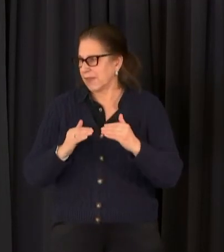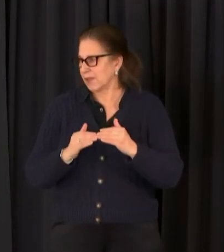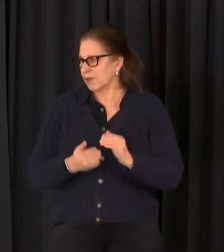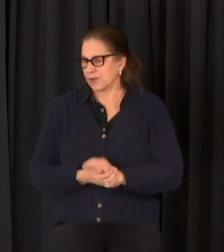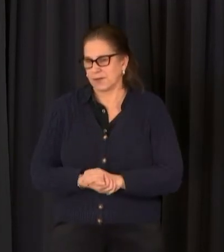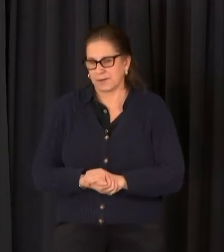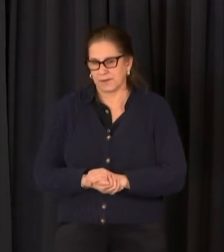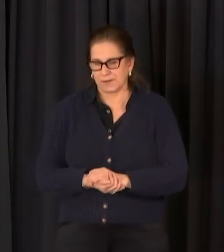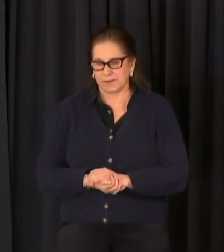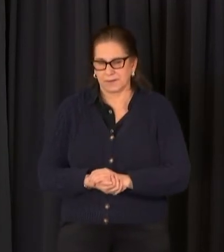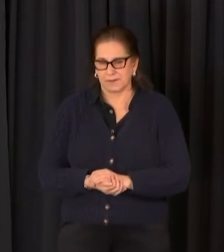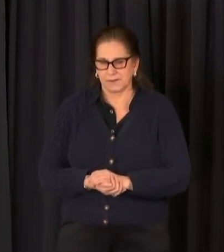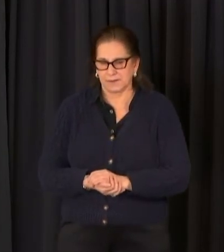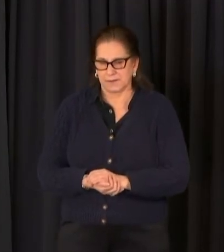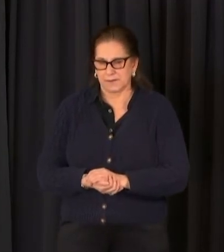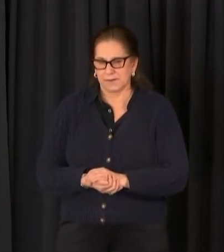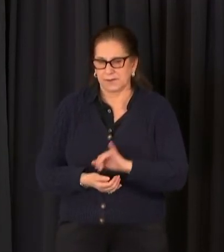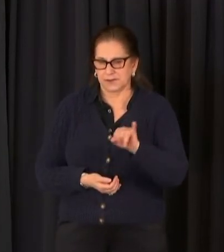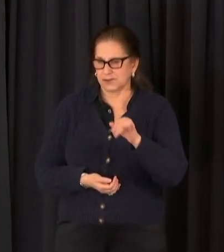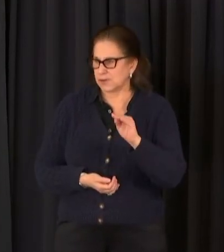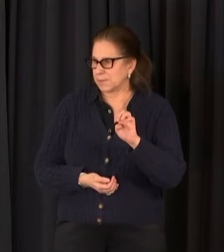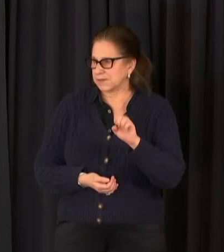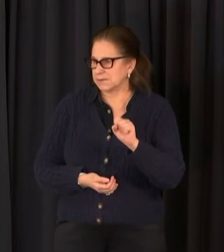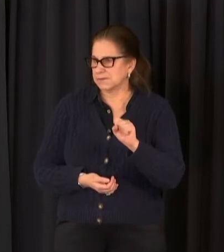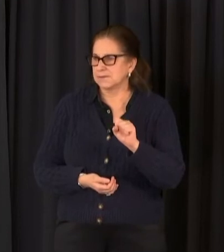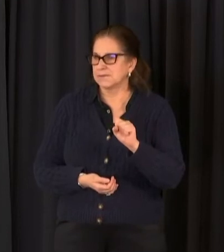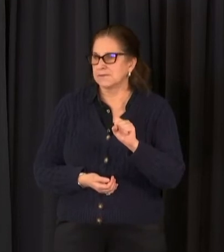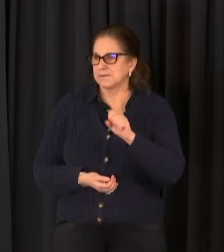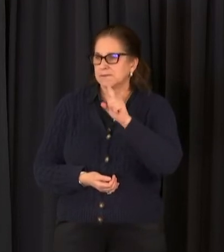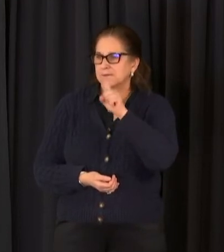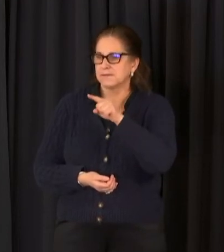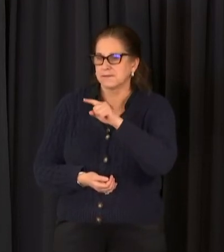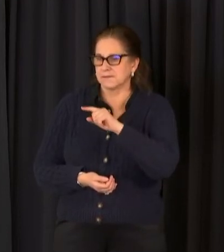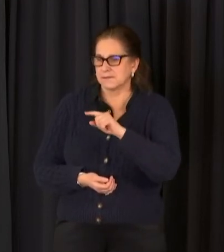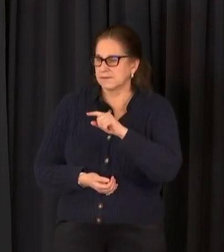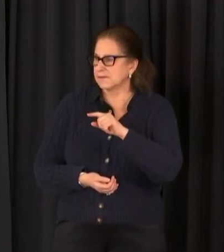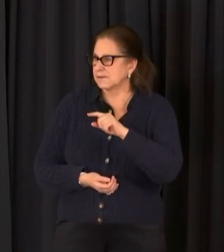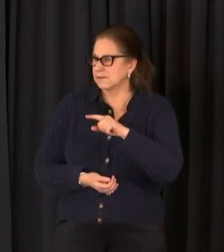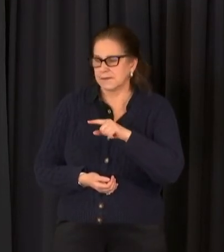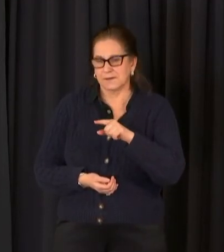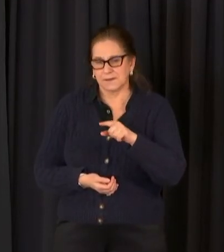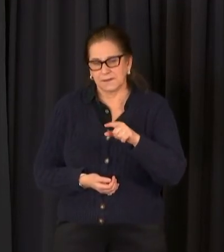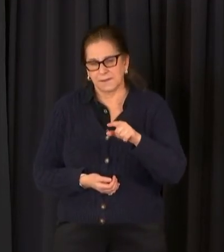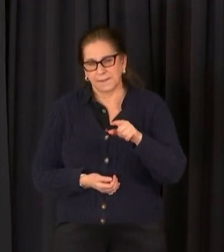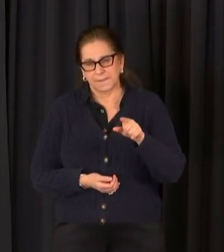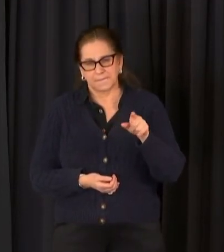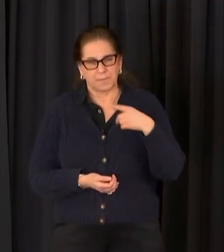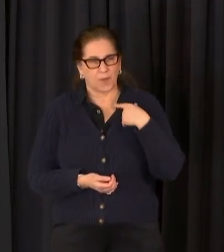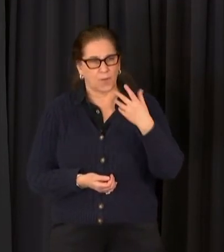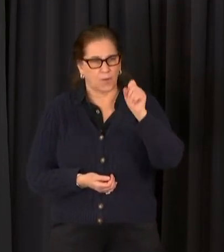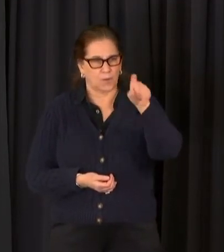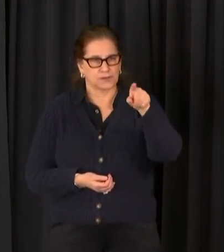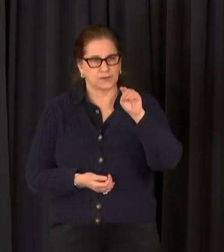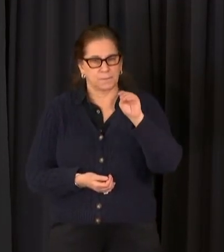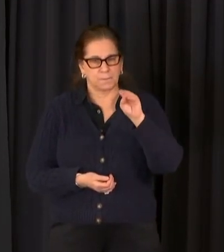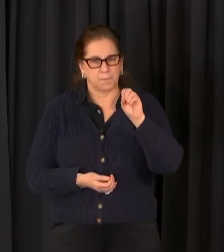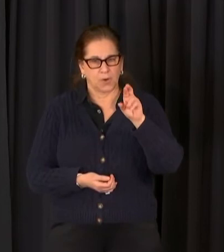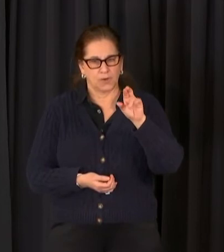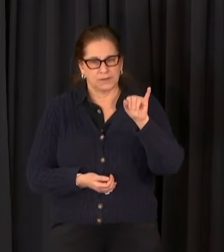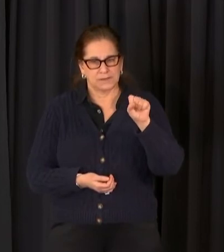Who hasn't had a chance? James? Yes, I have a question for Dr. Morris Hughes and a quick one